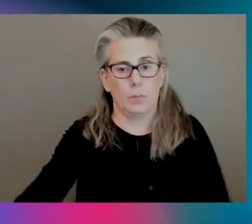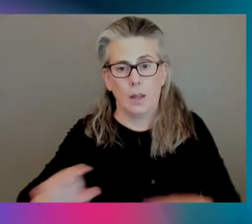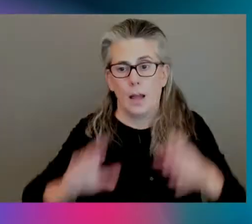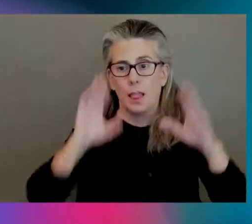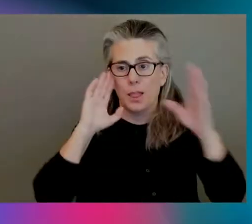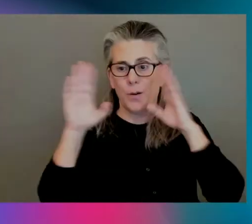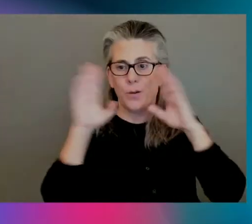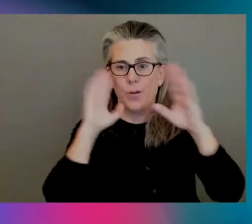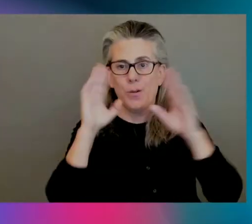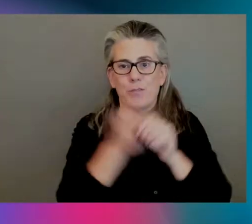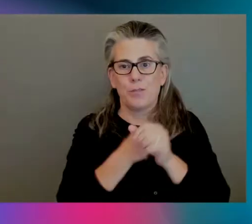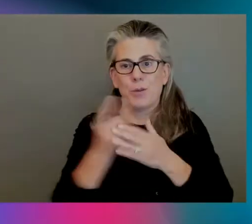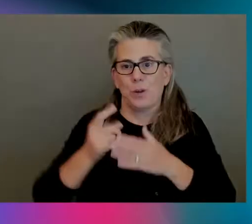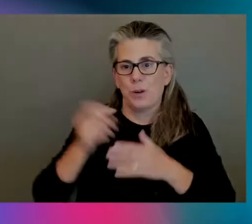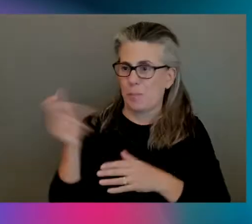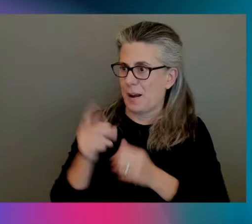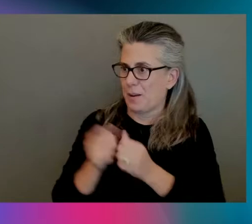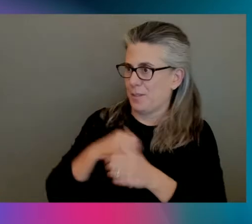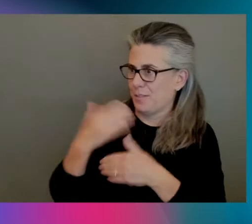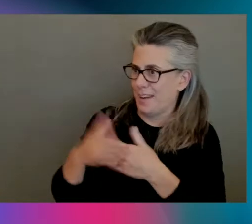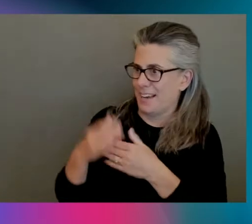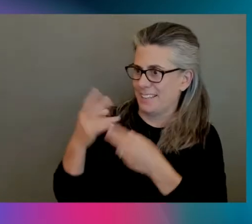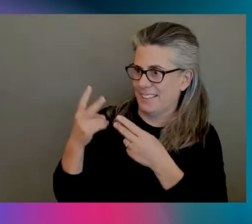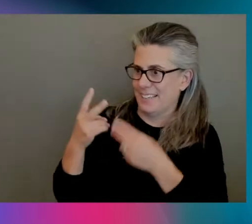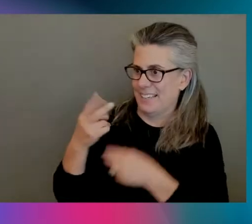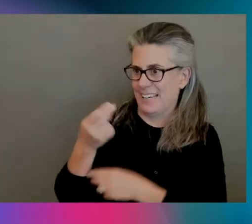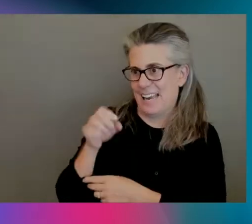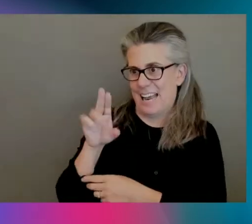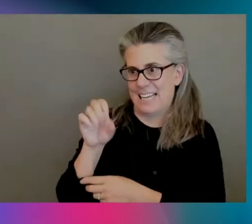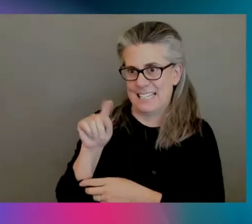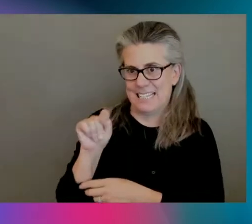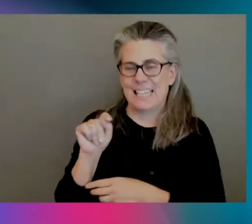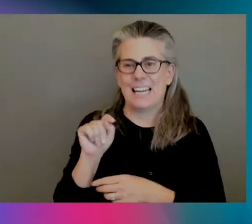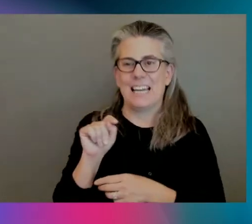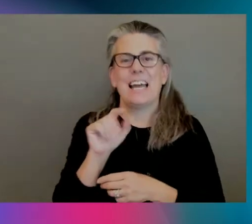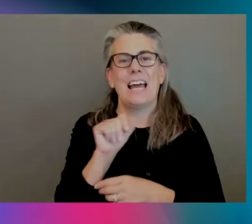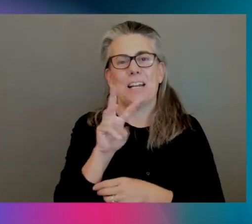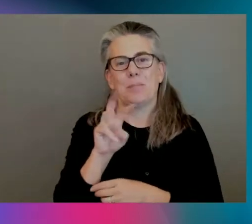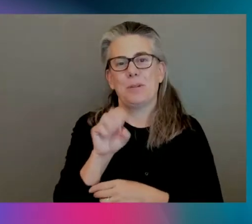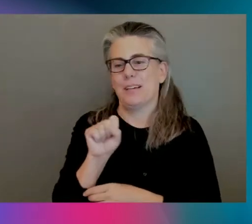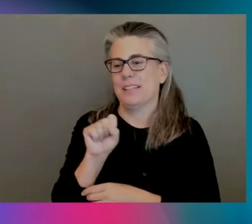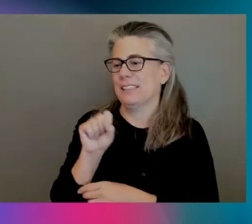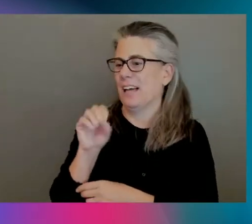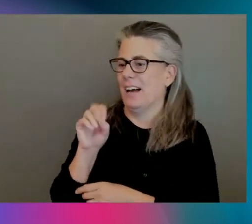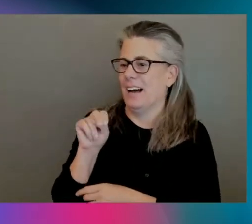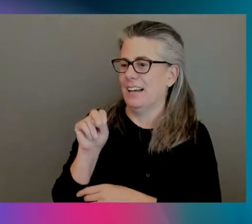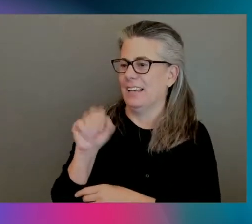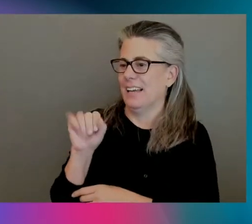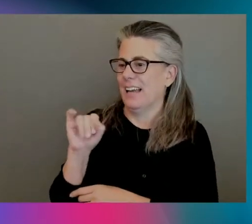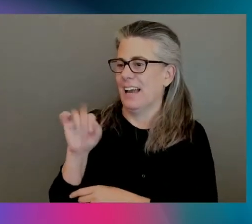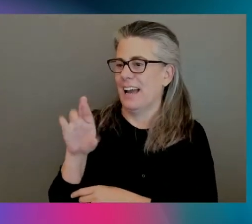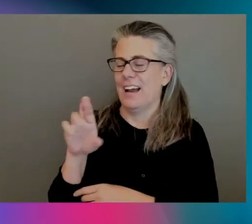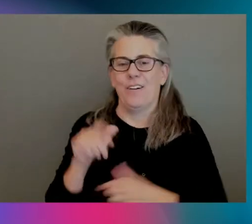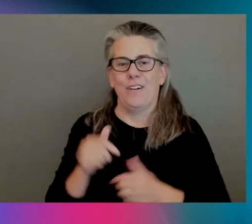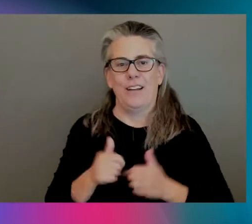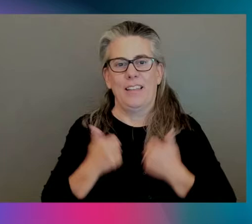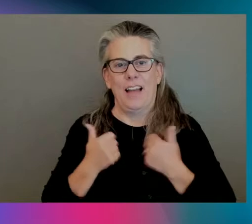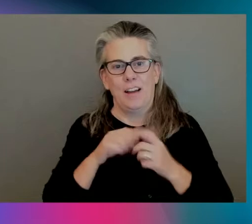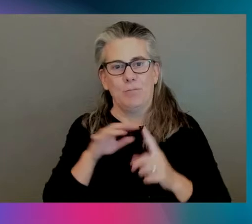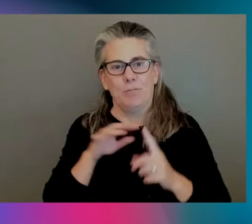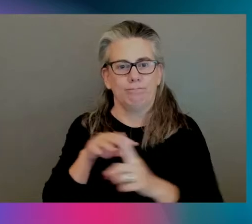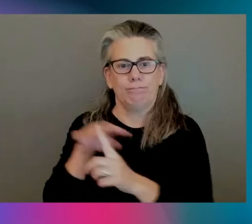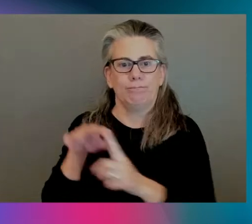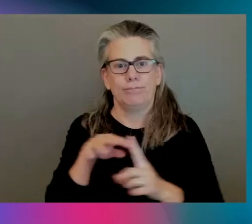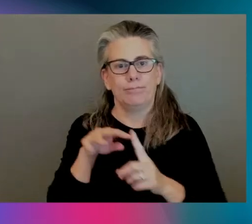we're back with our next guest here on AWS On Air. Our live coverage of Remars is all this week. I'm